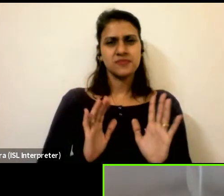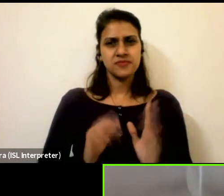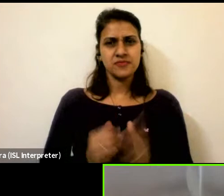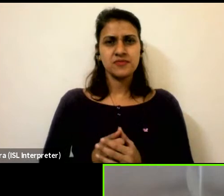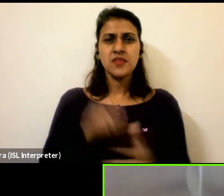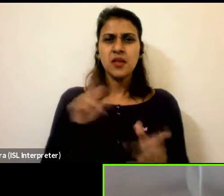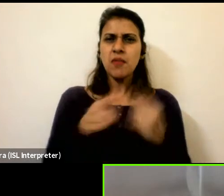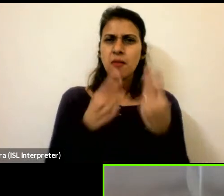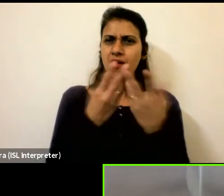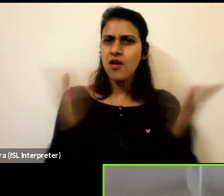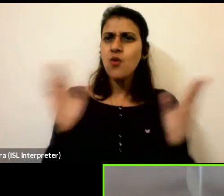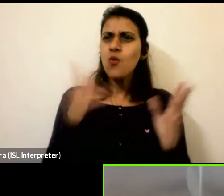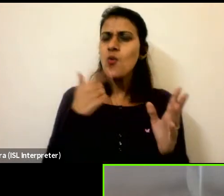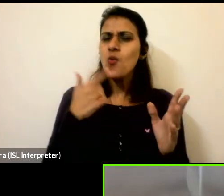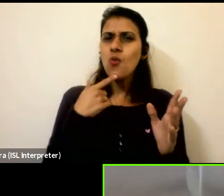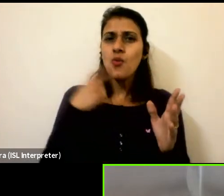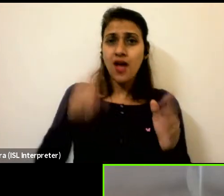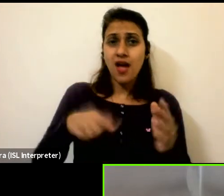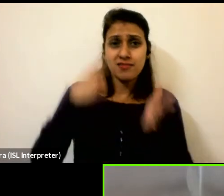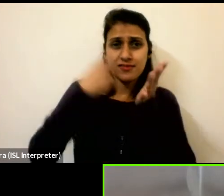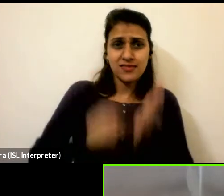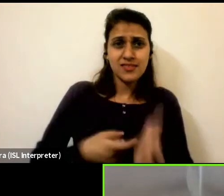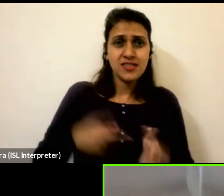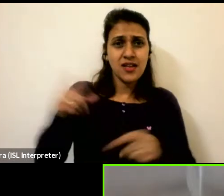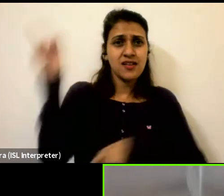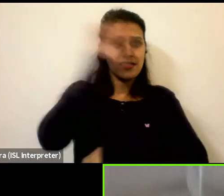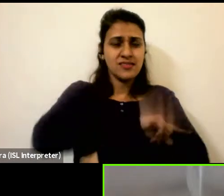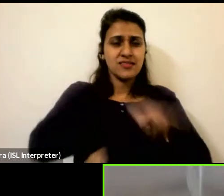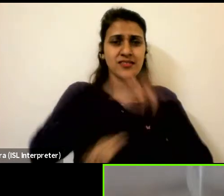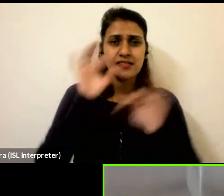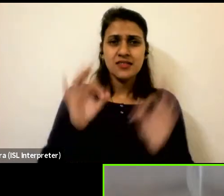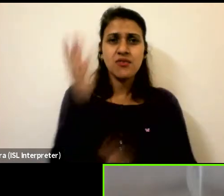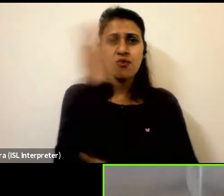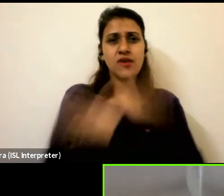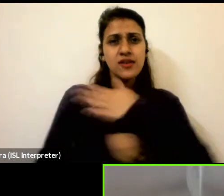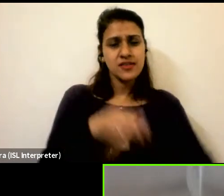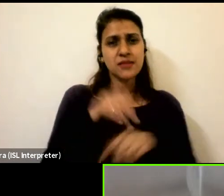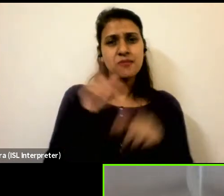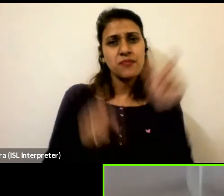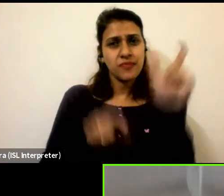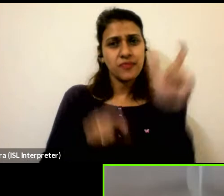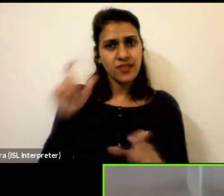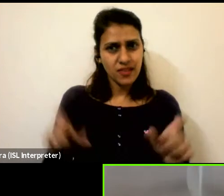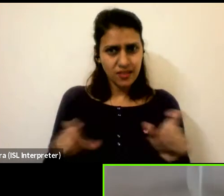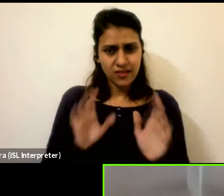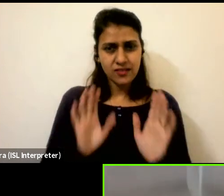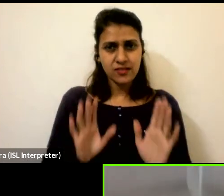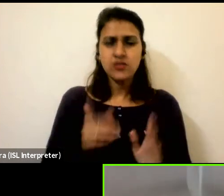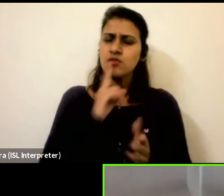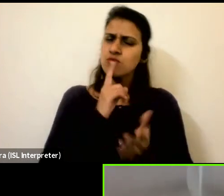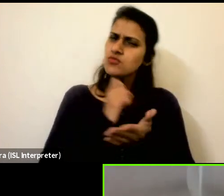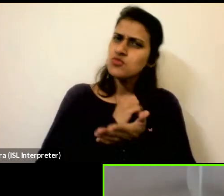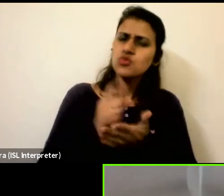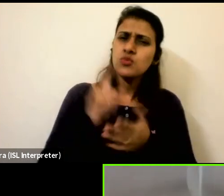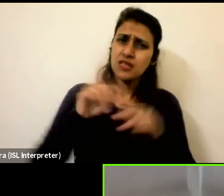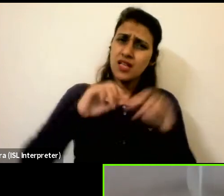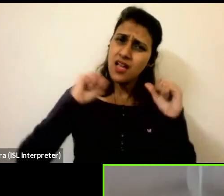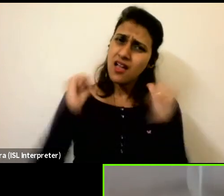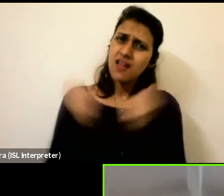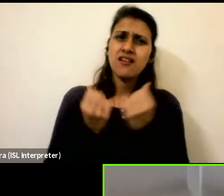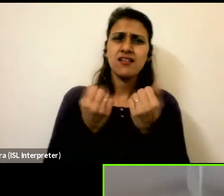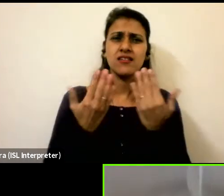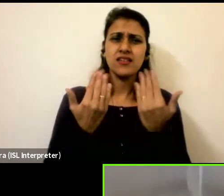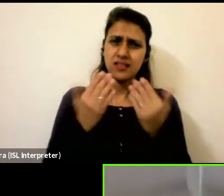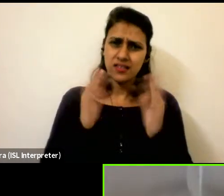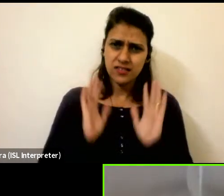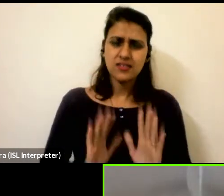people that we are honoring today, the specially abled, I think, for them, this is truly applicable because many